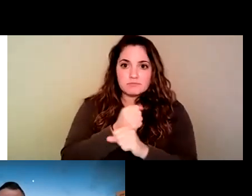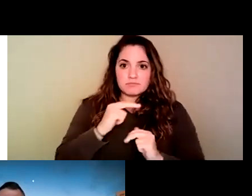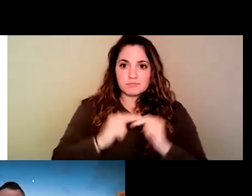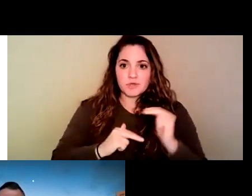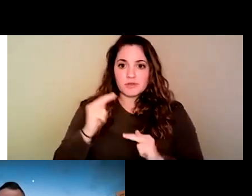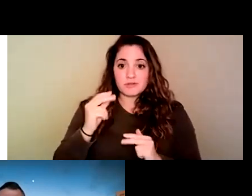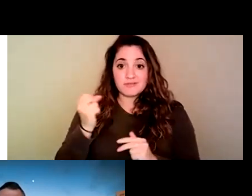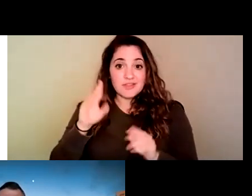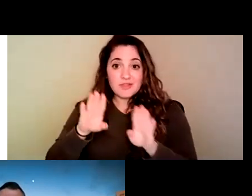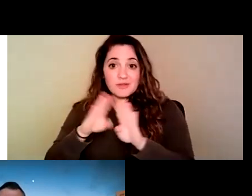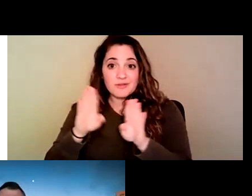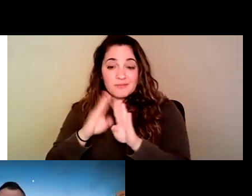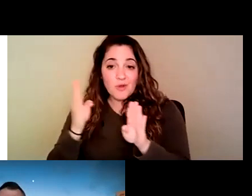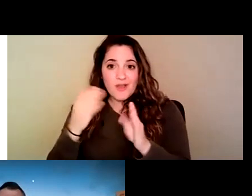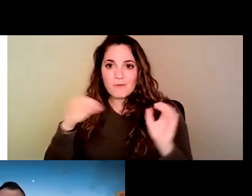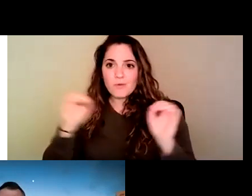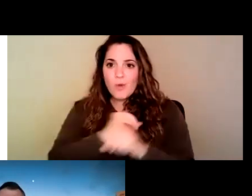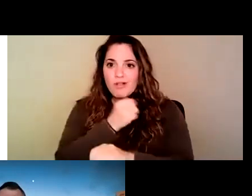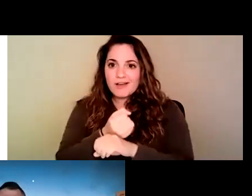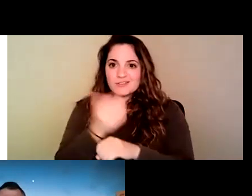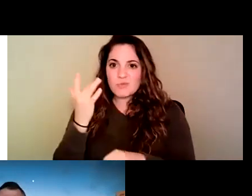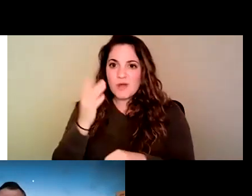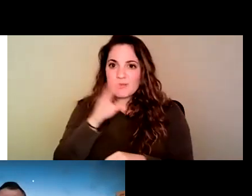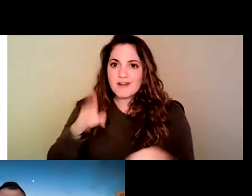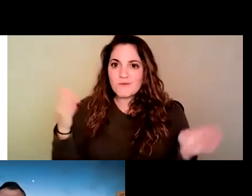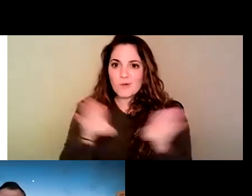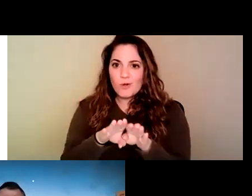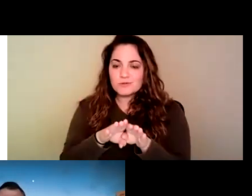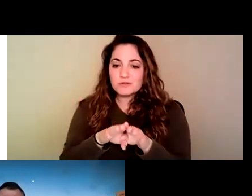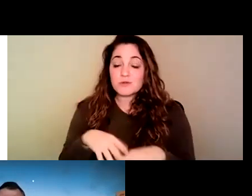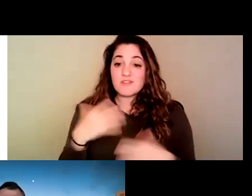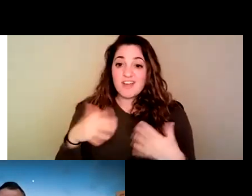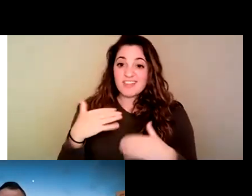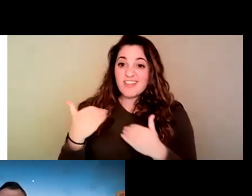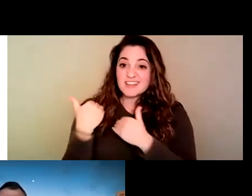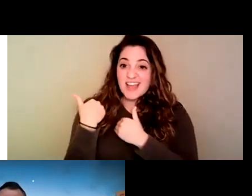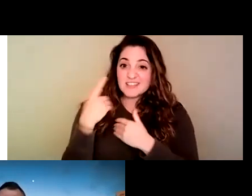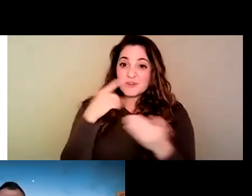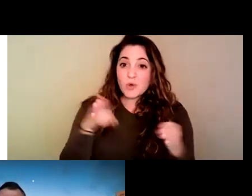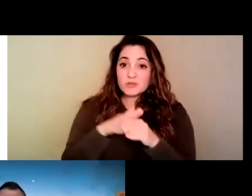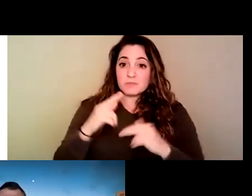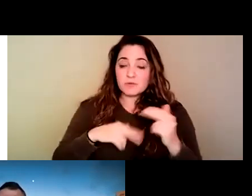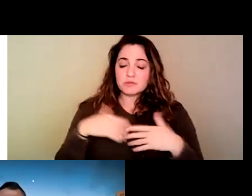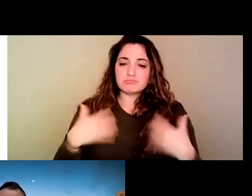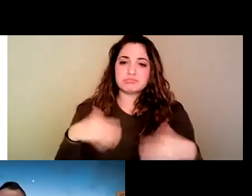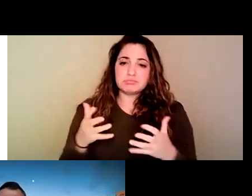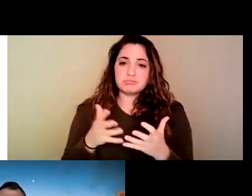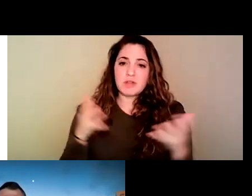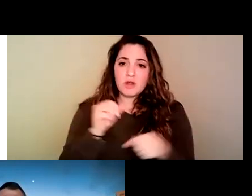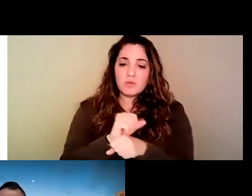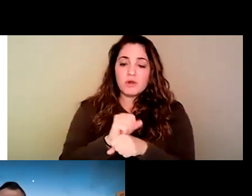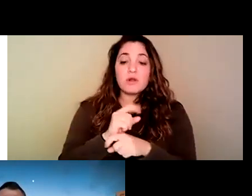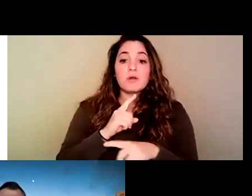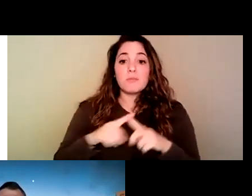locks on those doors because they never close. The tasks of closing these buildings were daunting, but laid out in